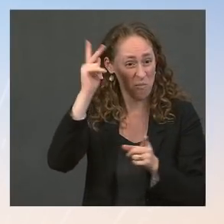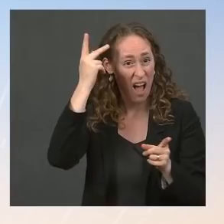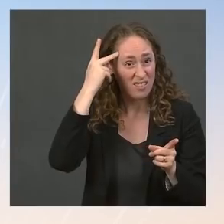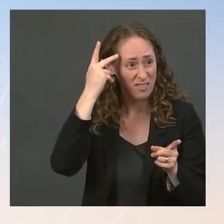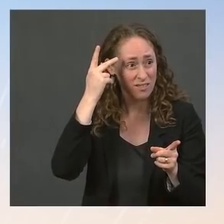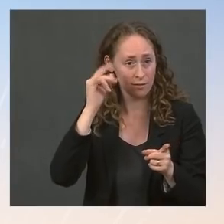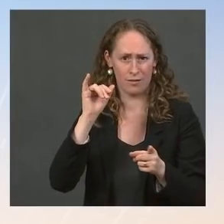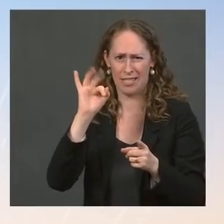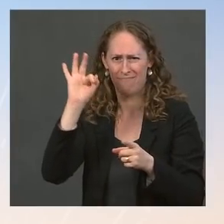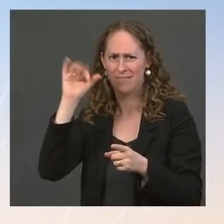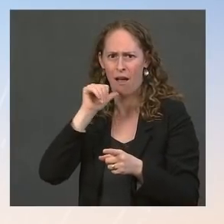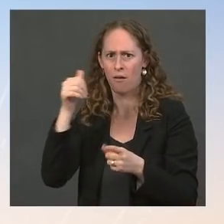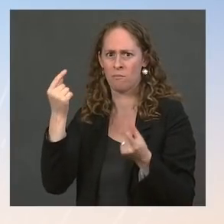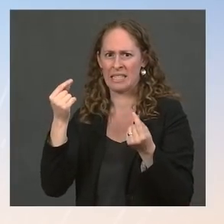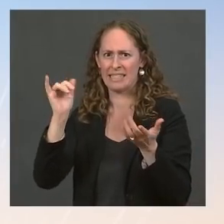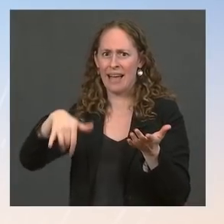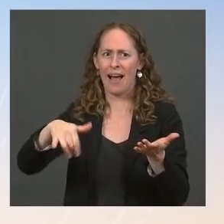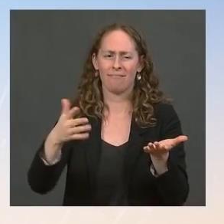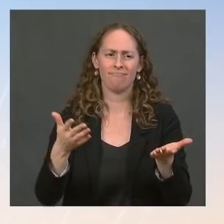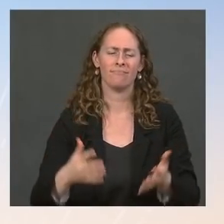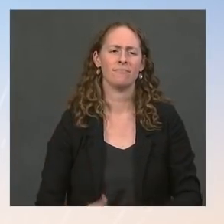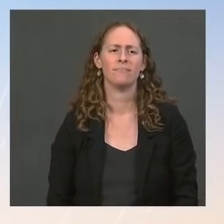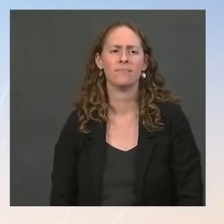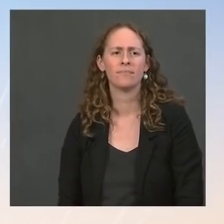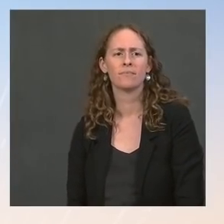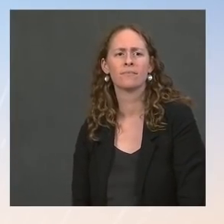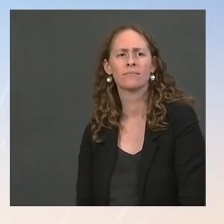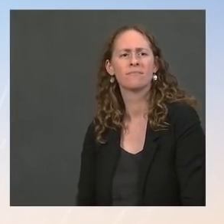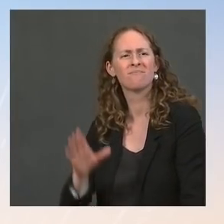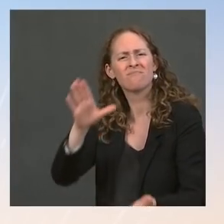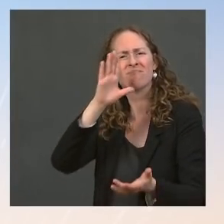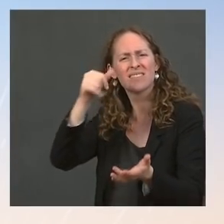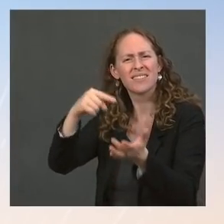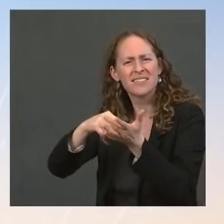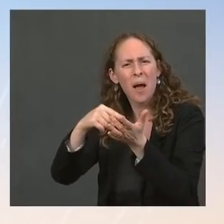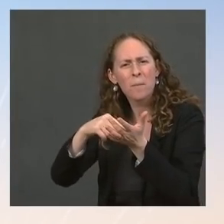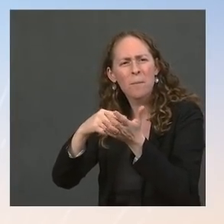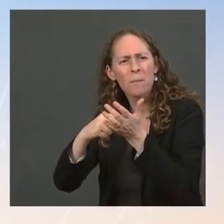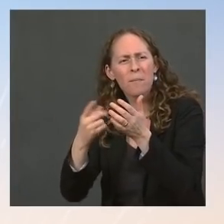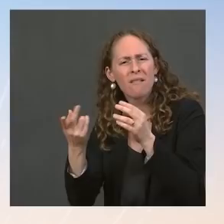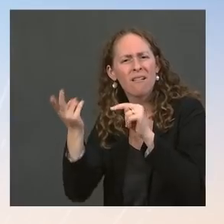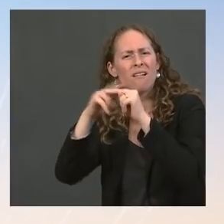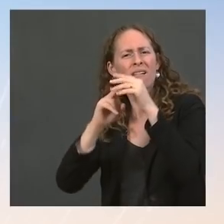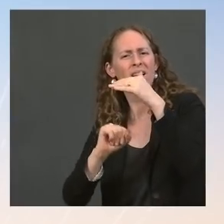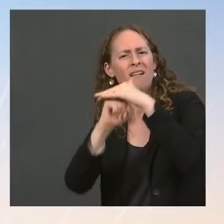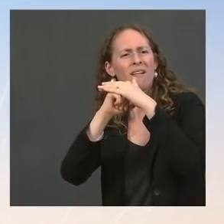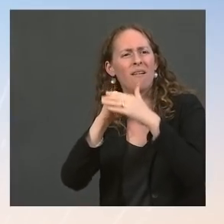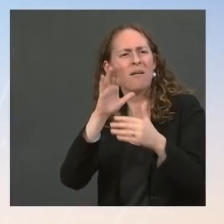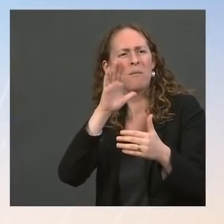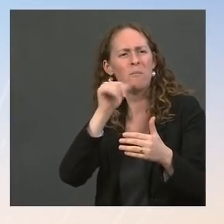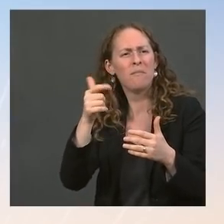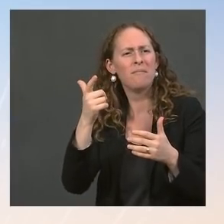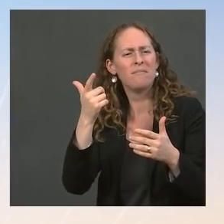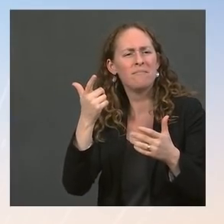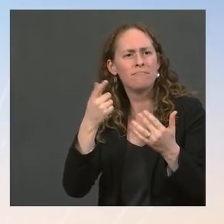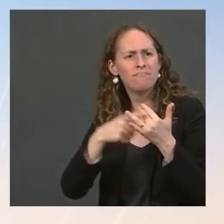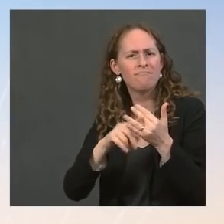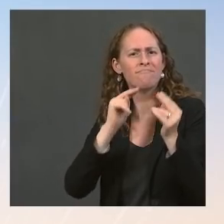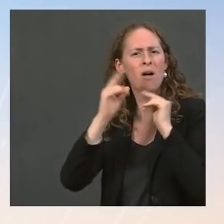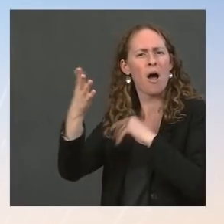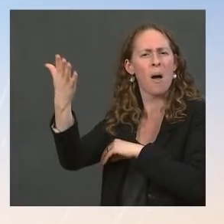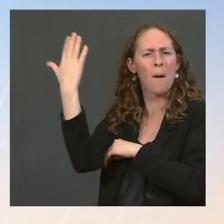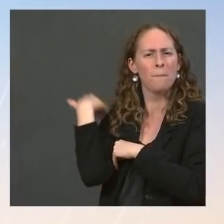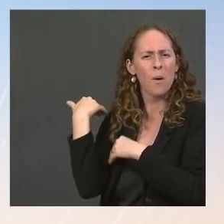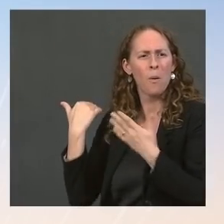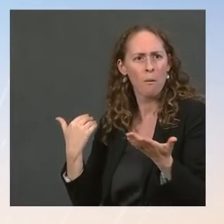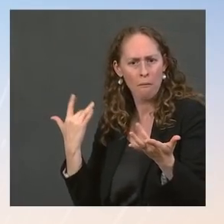raised 2 years ago, so mm-hmm. Should some of these conversations have started earlier to avoid being in this crunch time with 3 weeks left? Well, again, I think it often